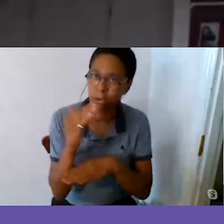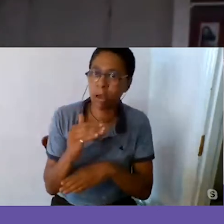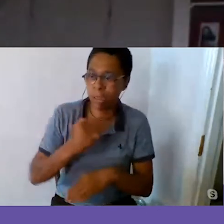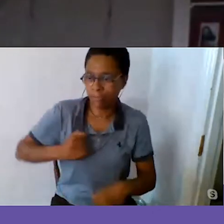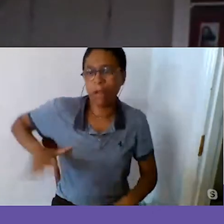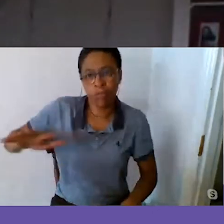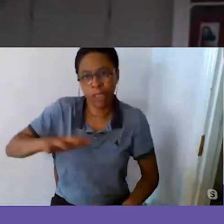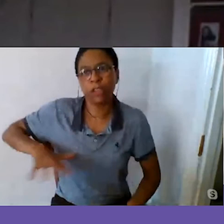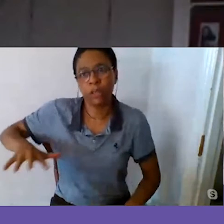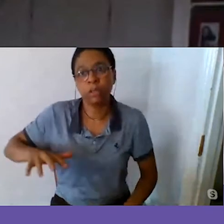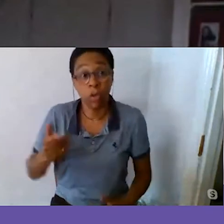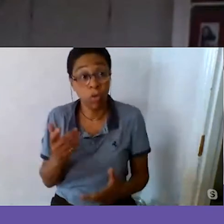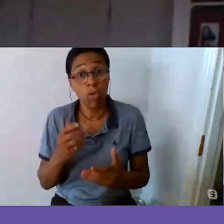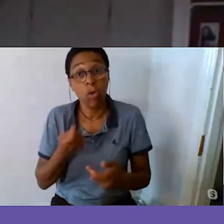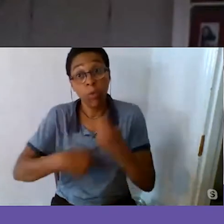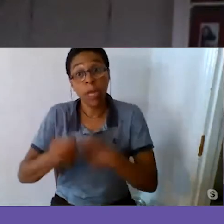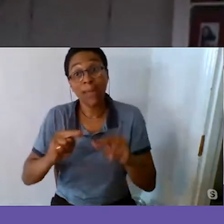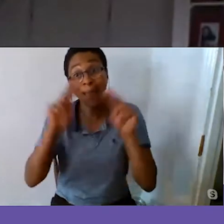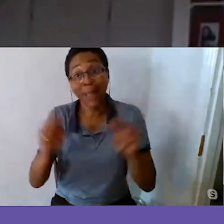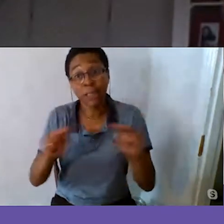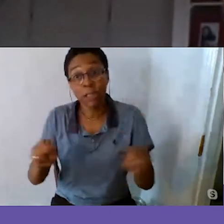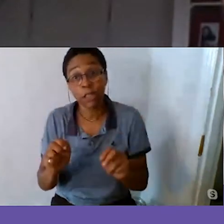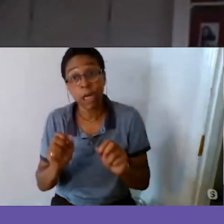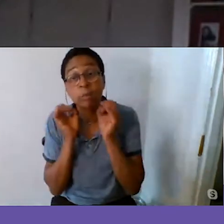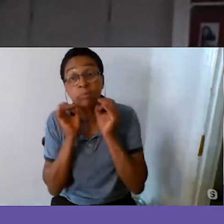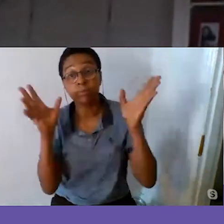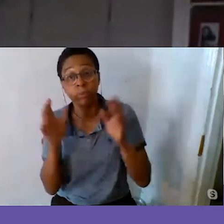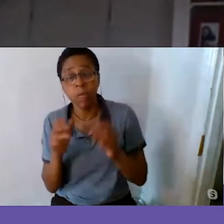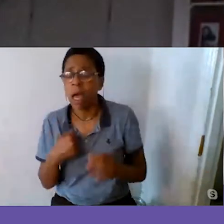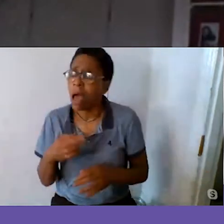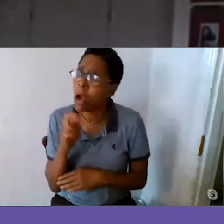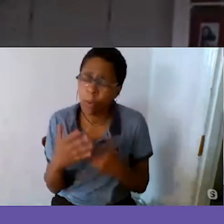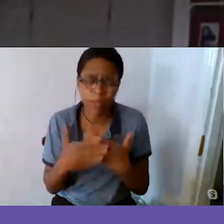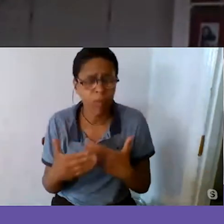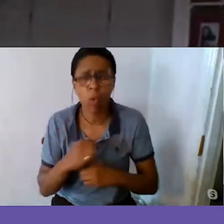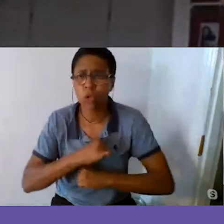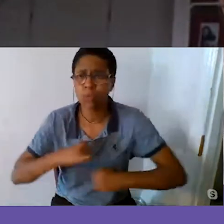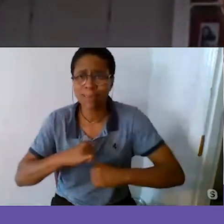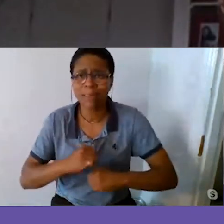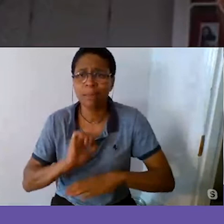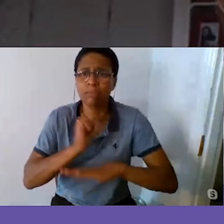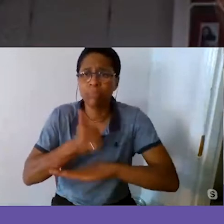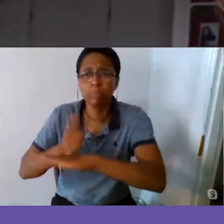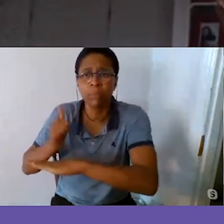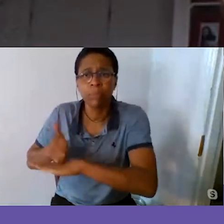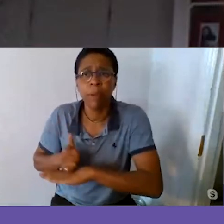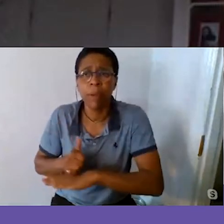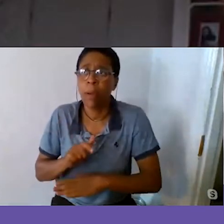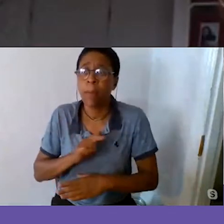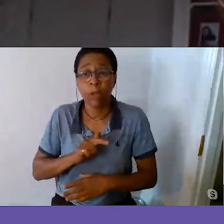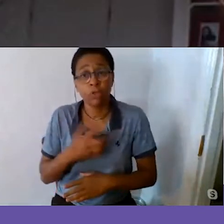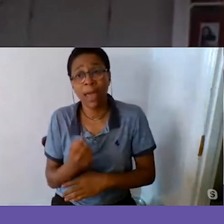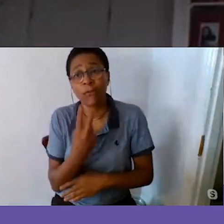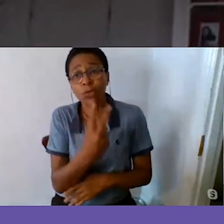internationally. I hope more platforms pop up, because especially with what I do, I mean, there's 22